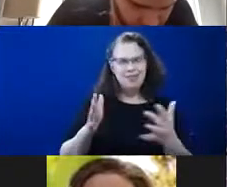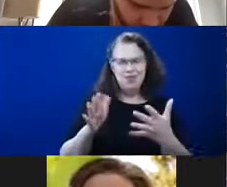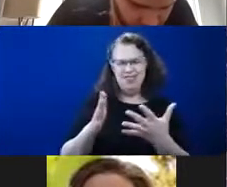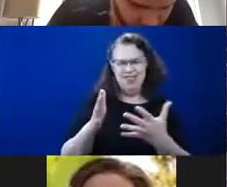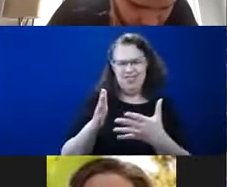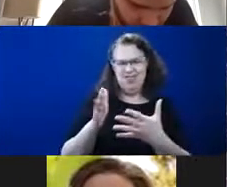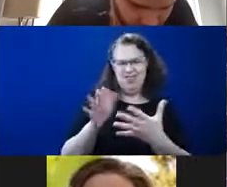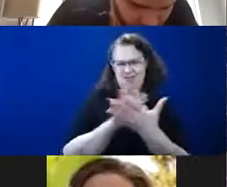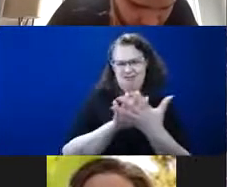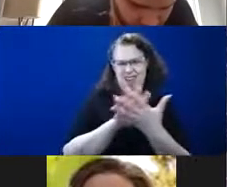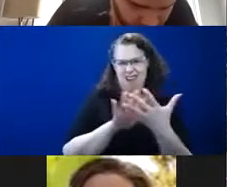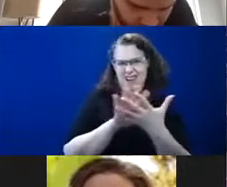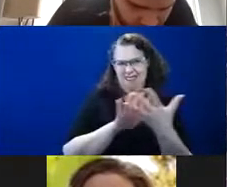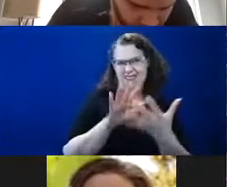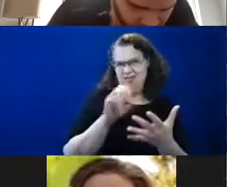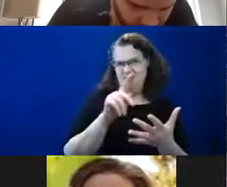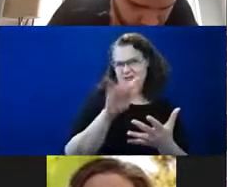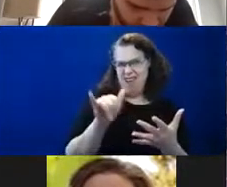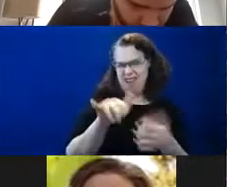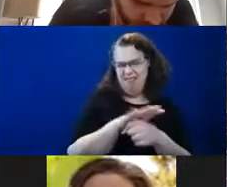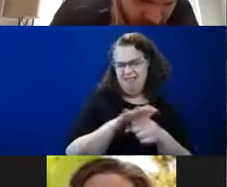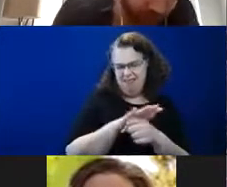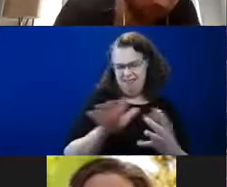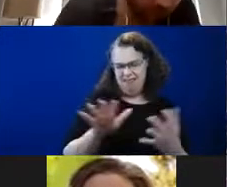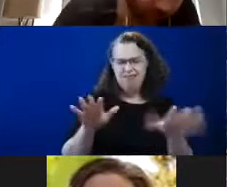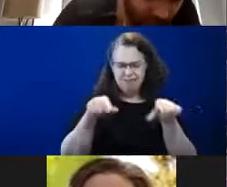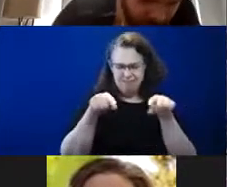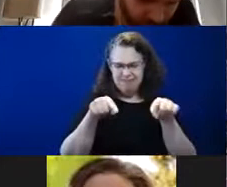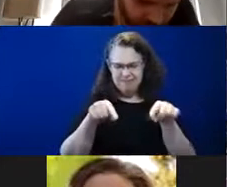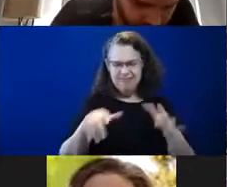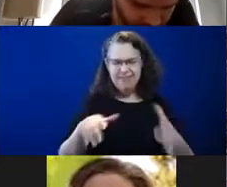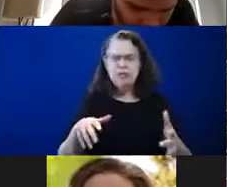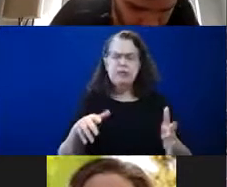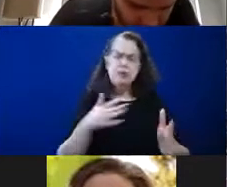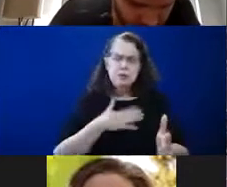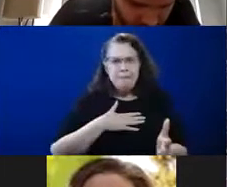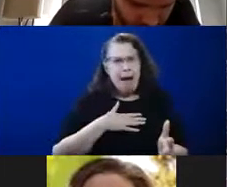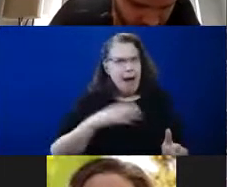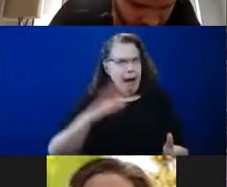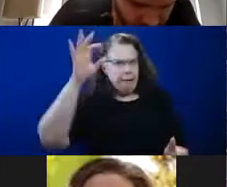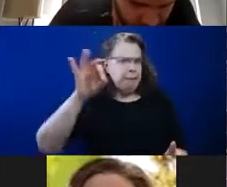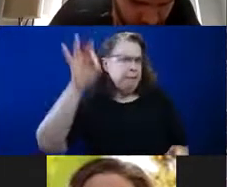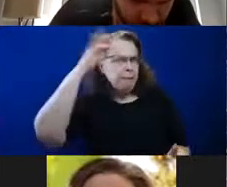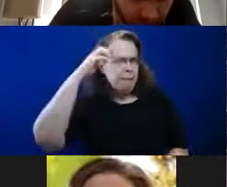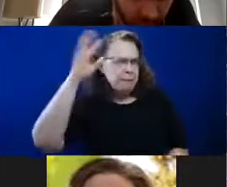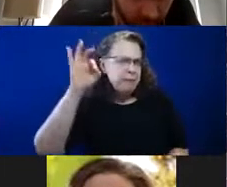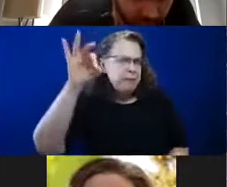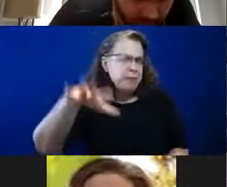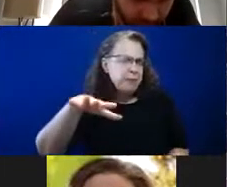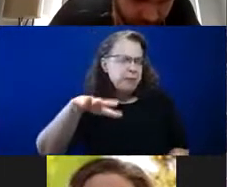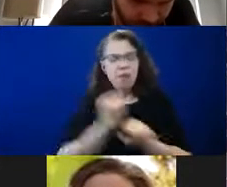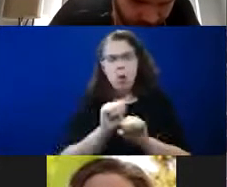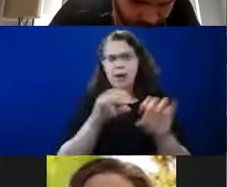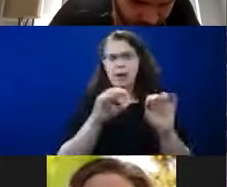we always have to be careful with. So just my thought, just my thoughts about working with this department for over 25